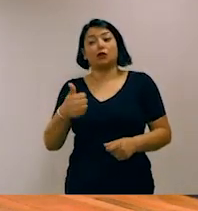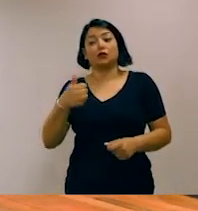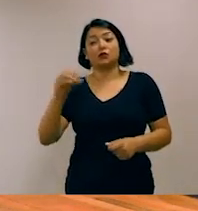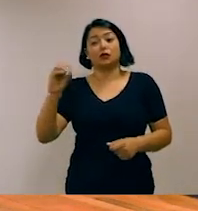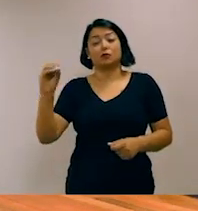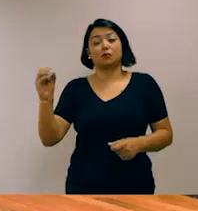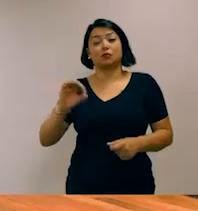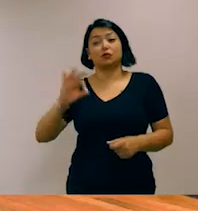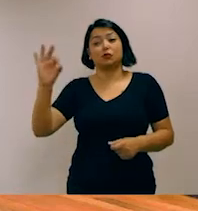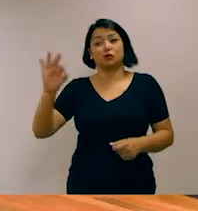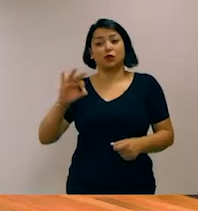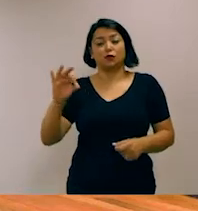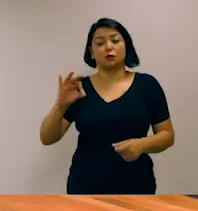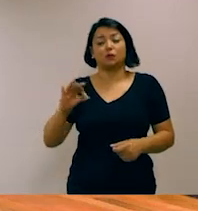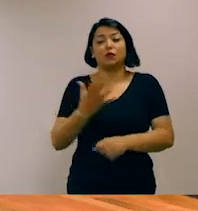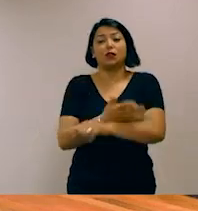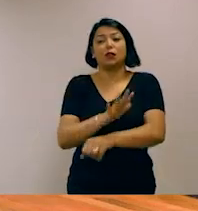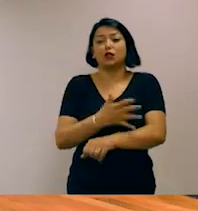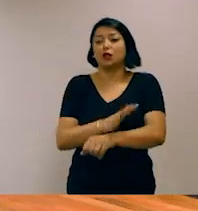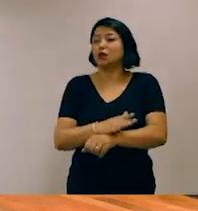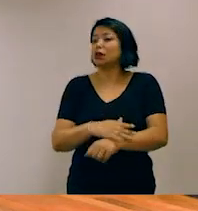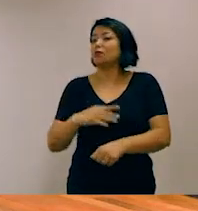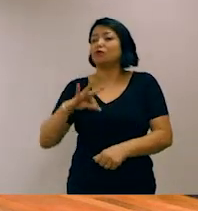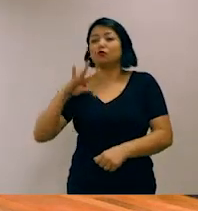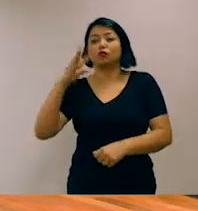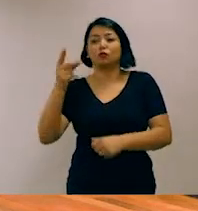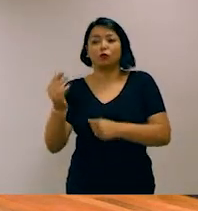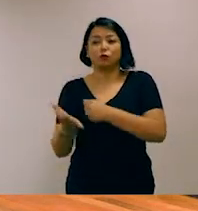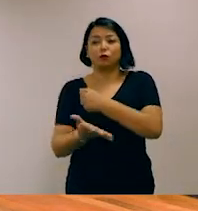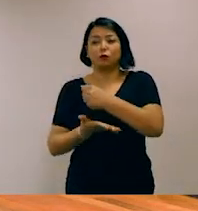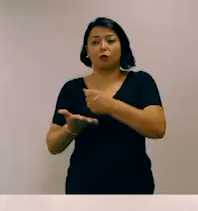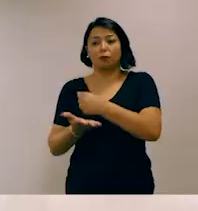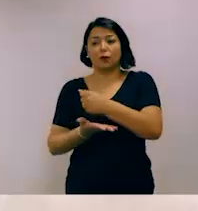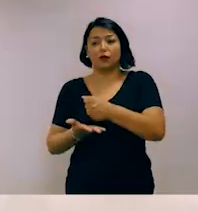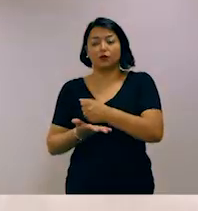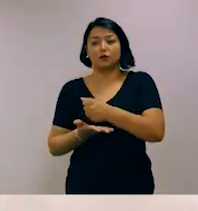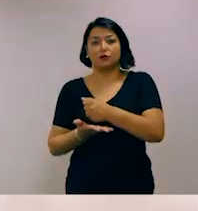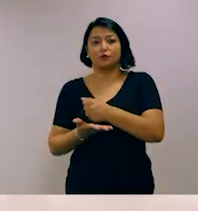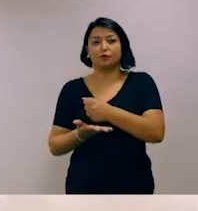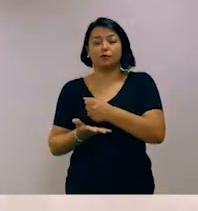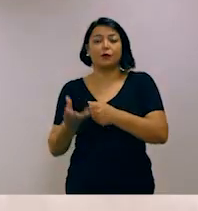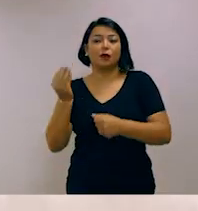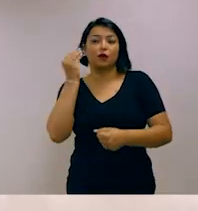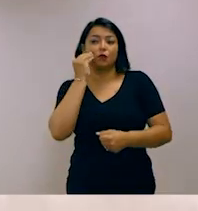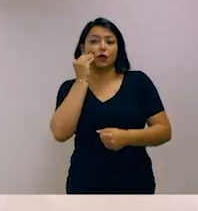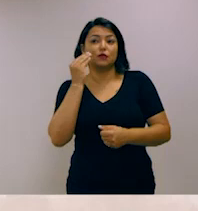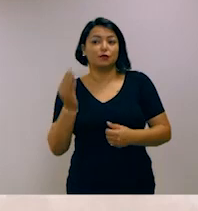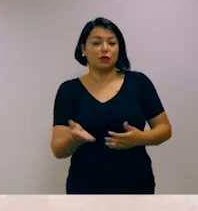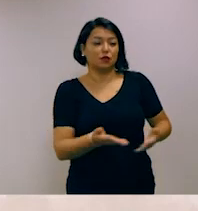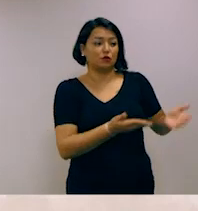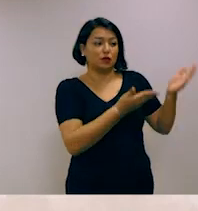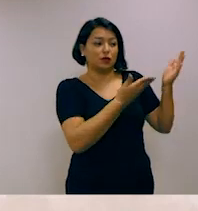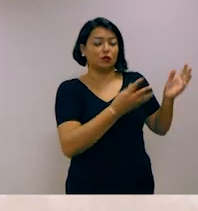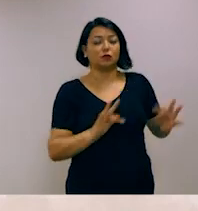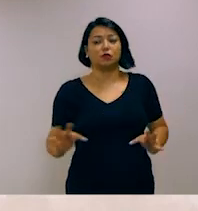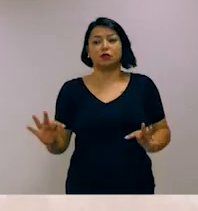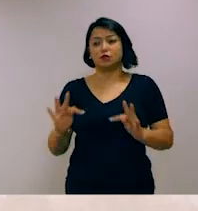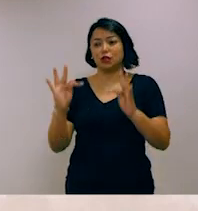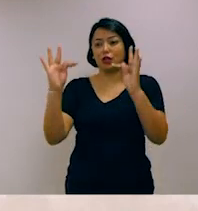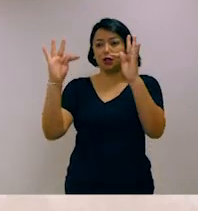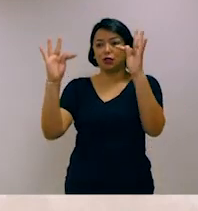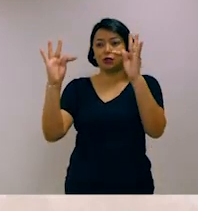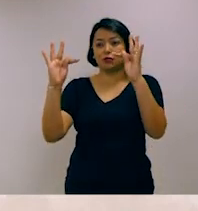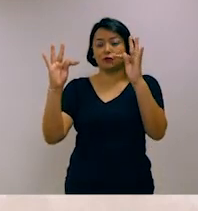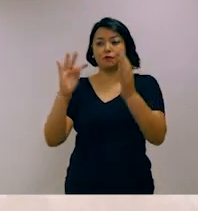the option I made for my project, yes, to analyze all of the database. Here we have